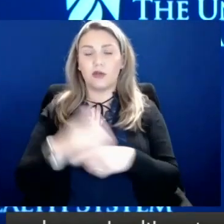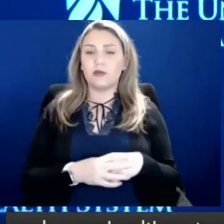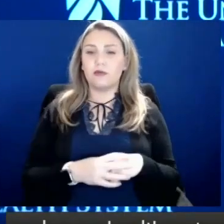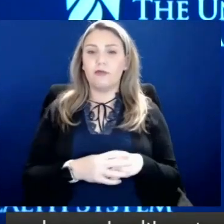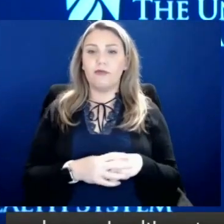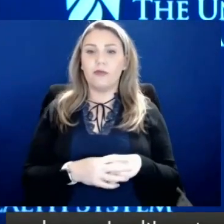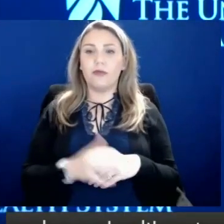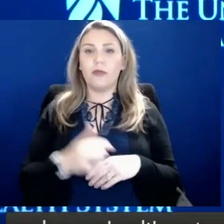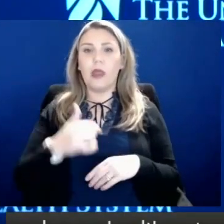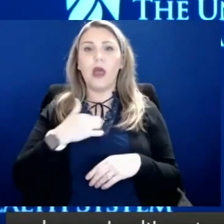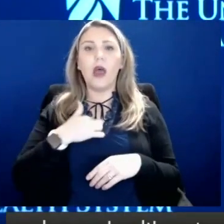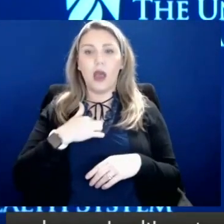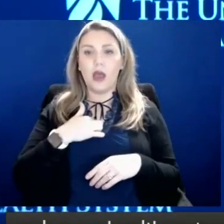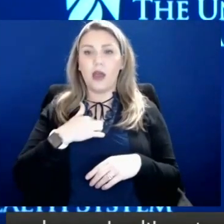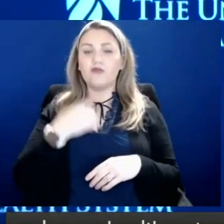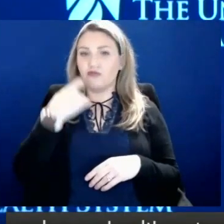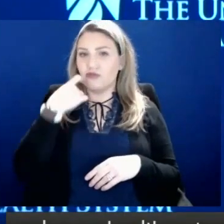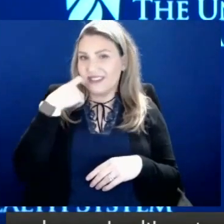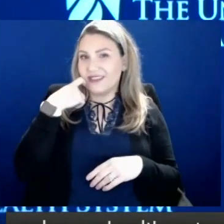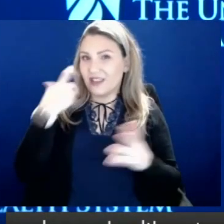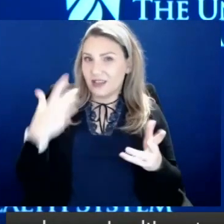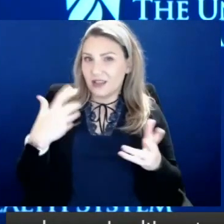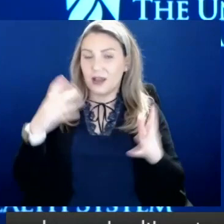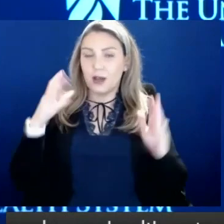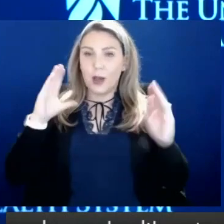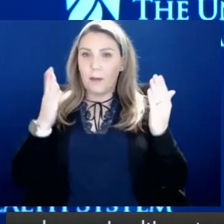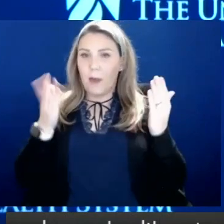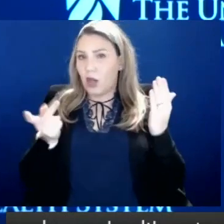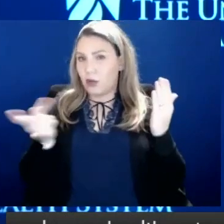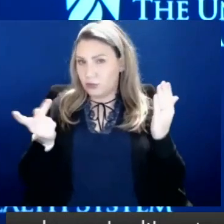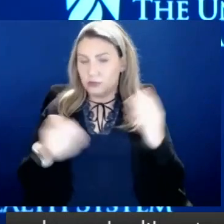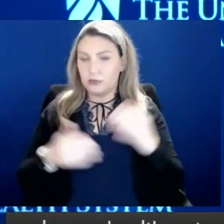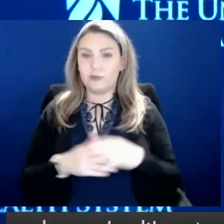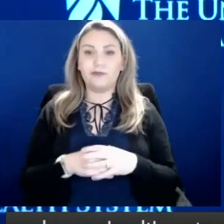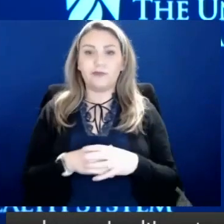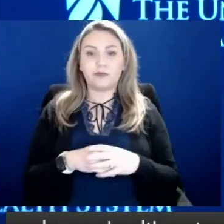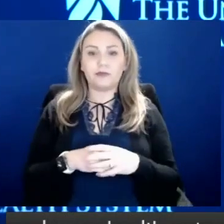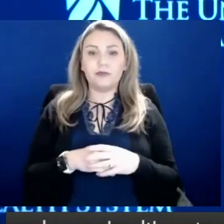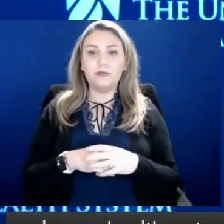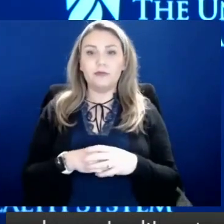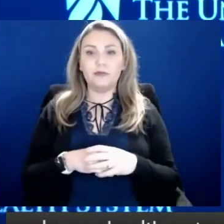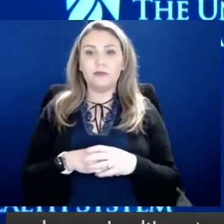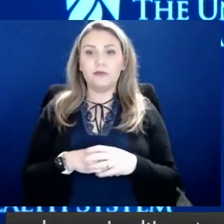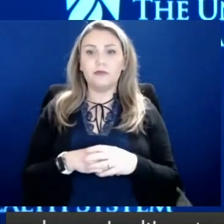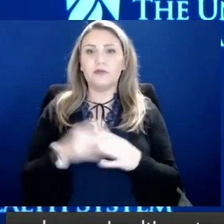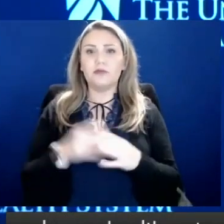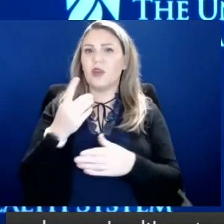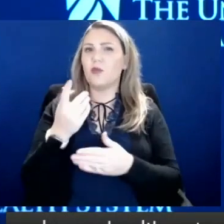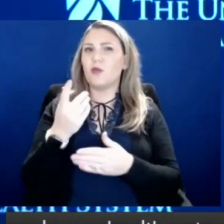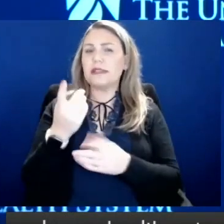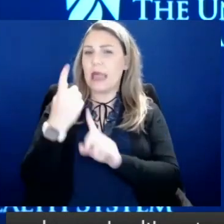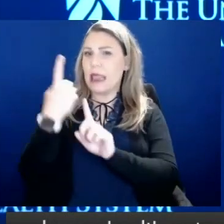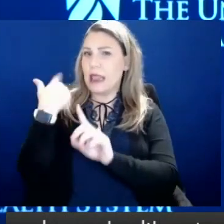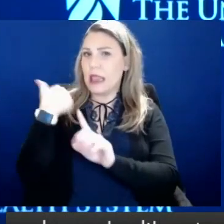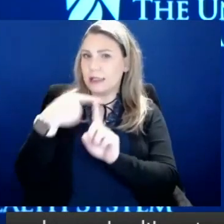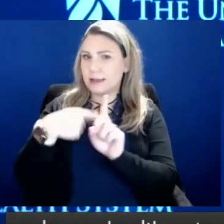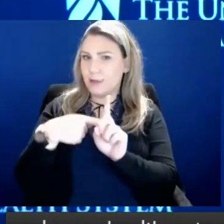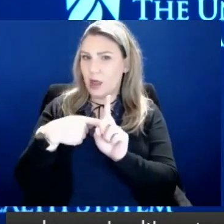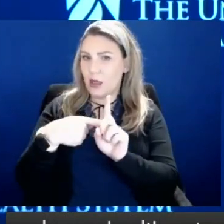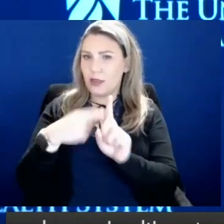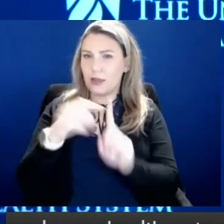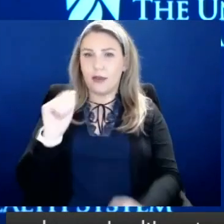it recently compared to Kelly and Stephanie. It was last month, April 10th.